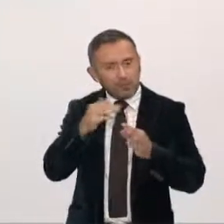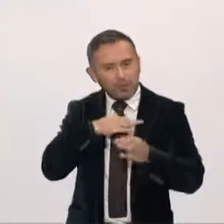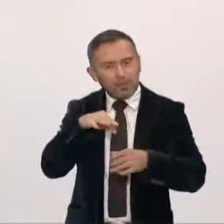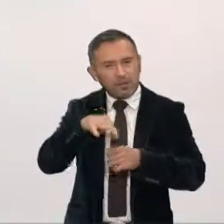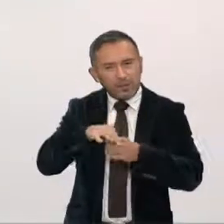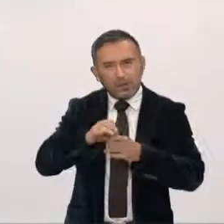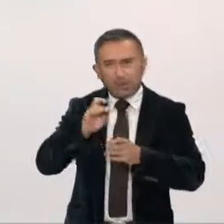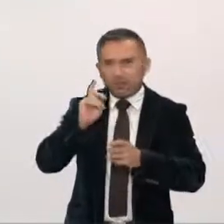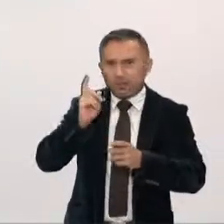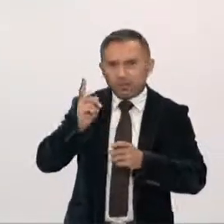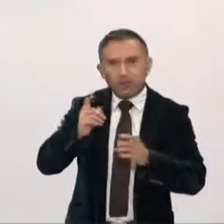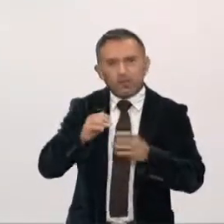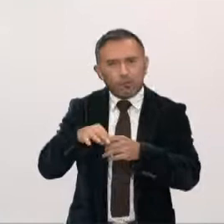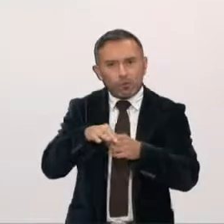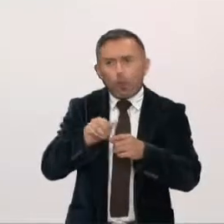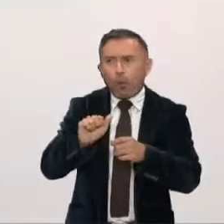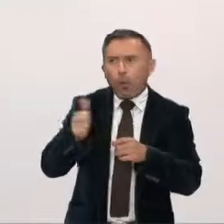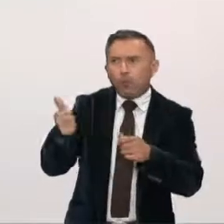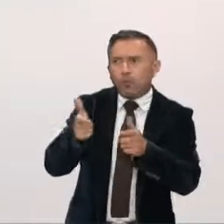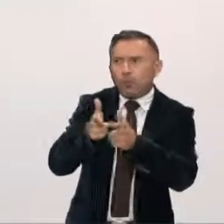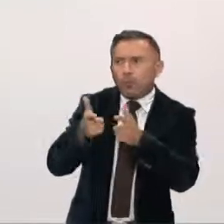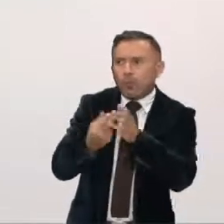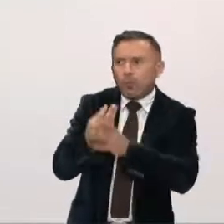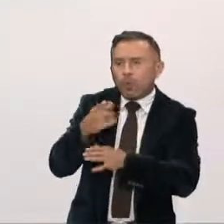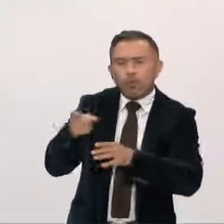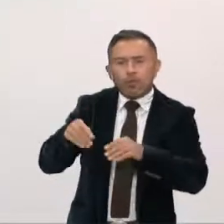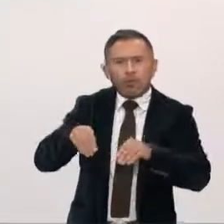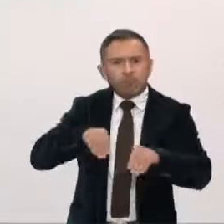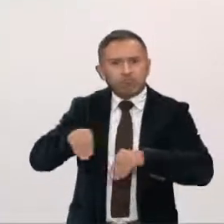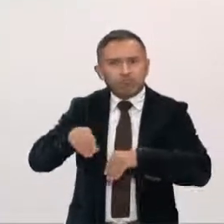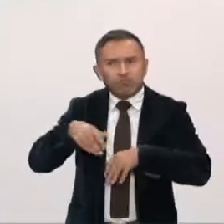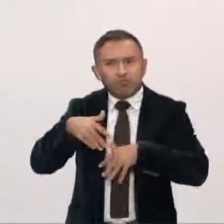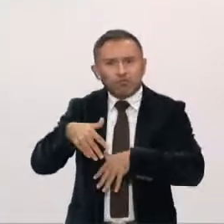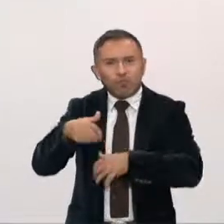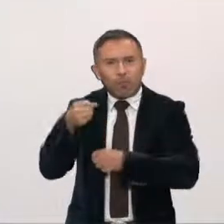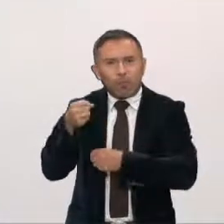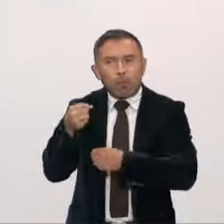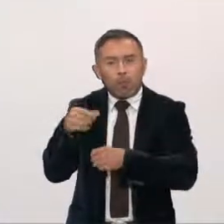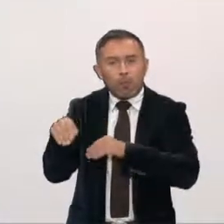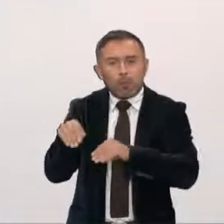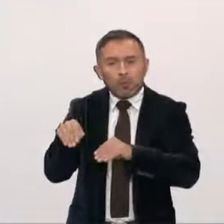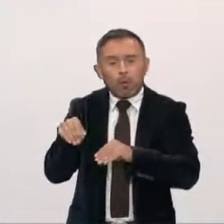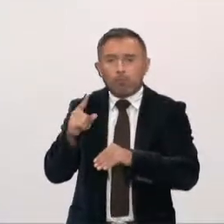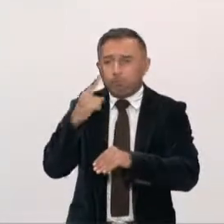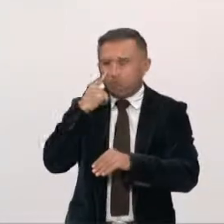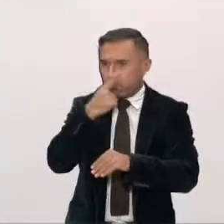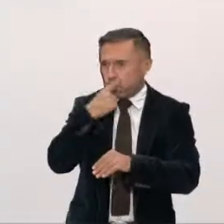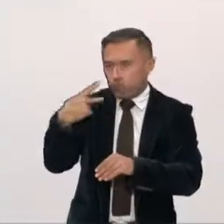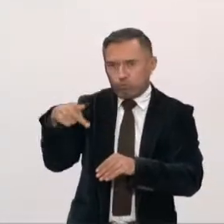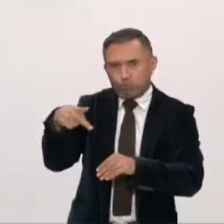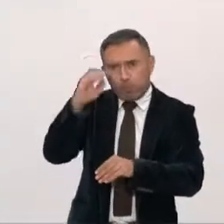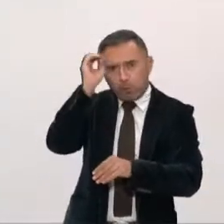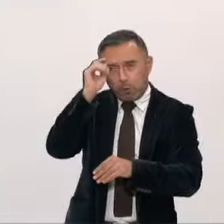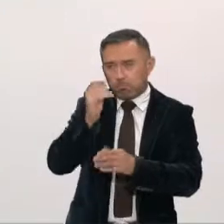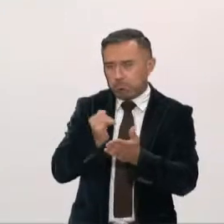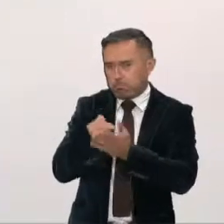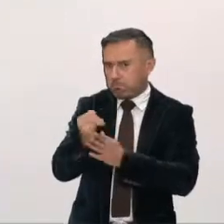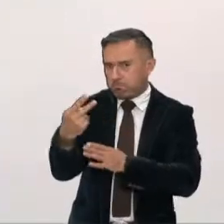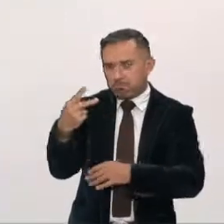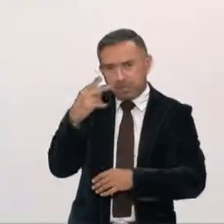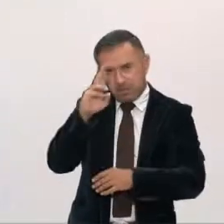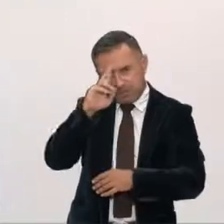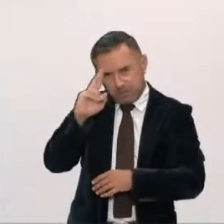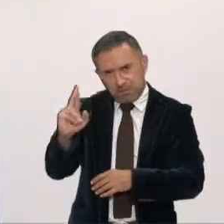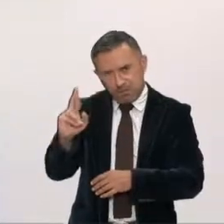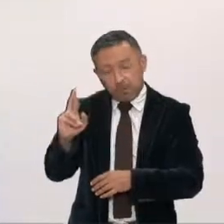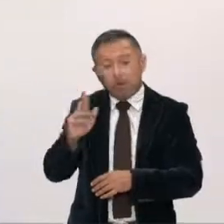good news for democracy, because now sectors have their own voice and